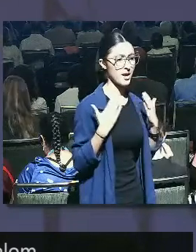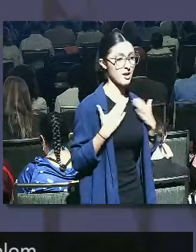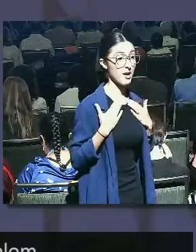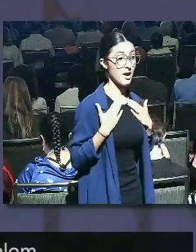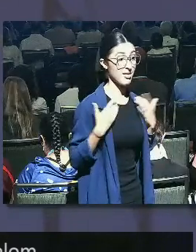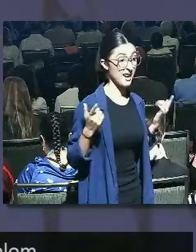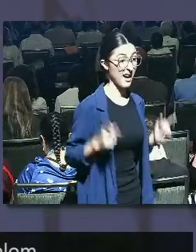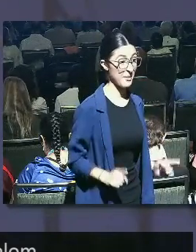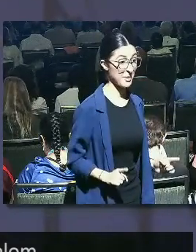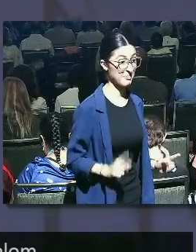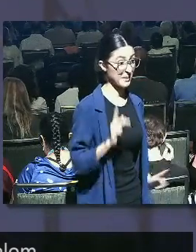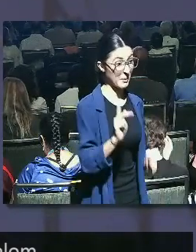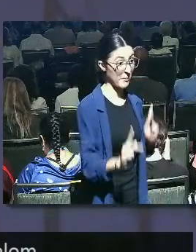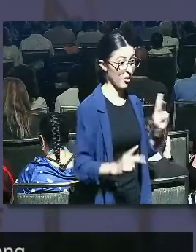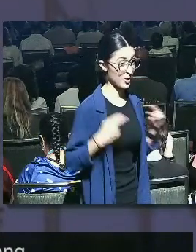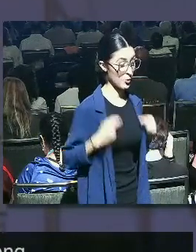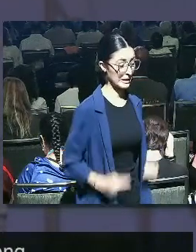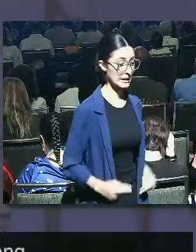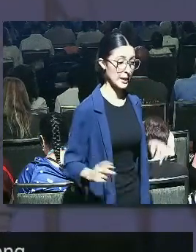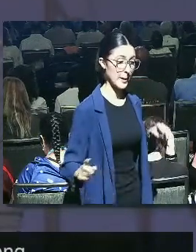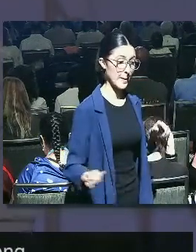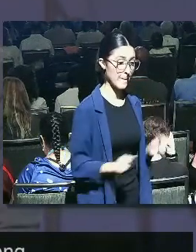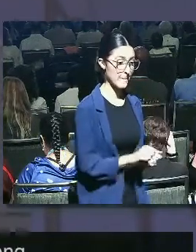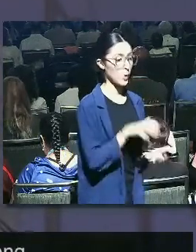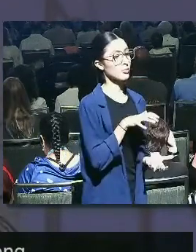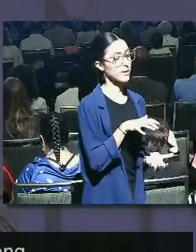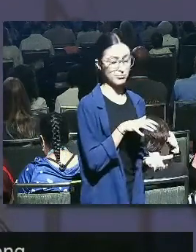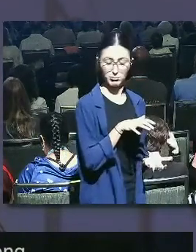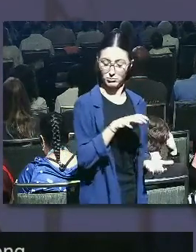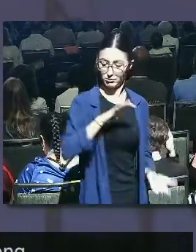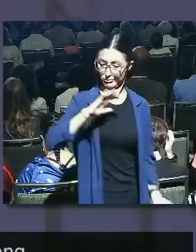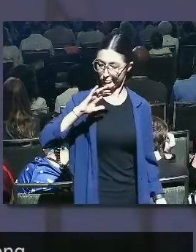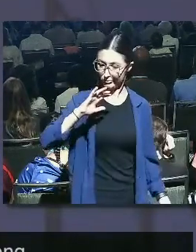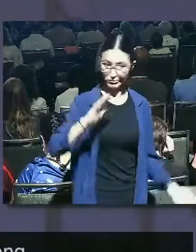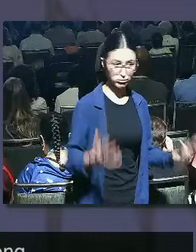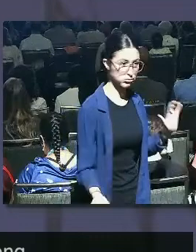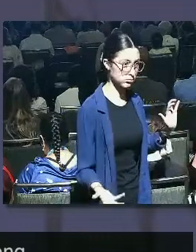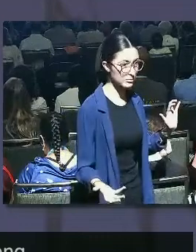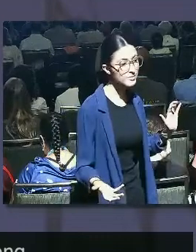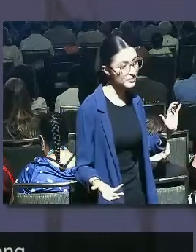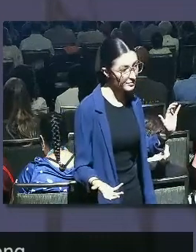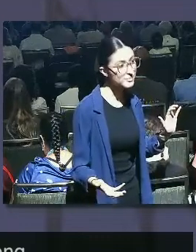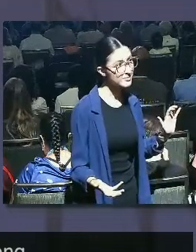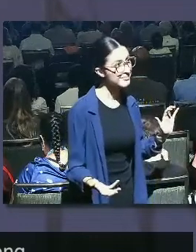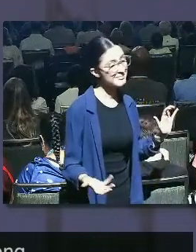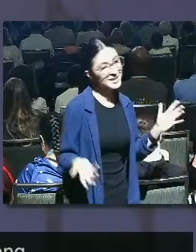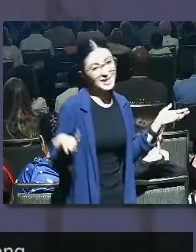along and we had very different ideas. You know what I'm saying? We kind of ruined it all. So